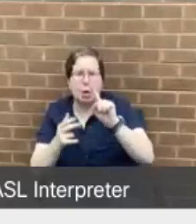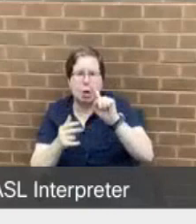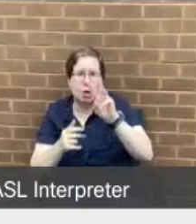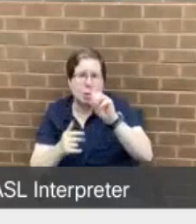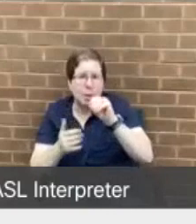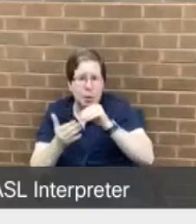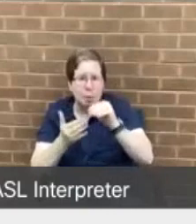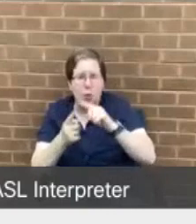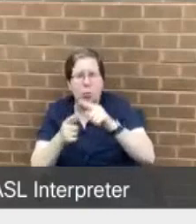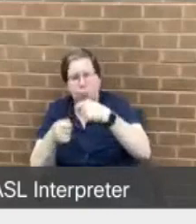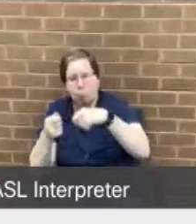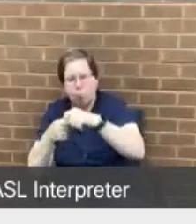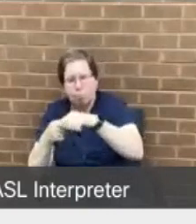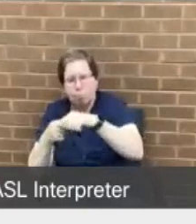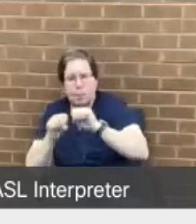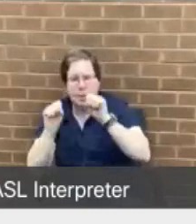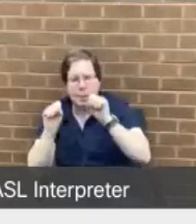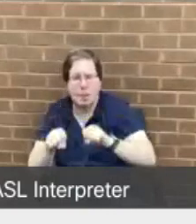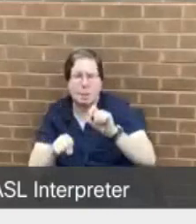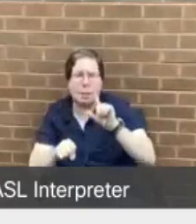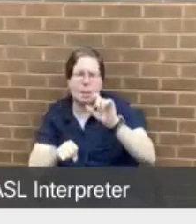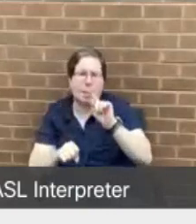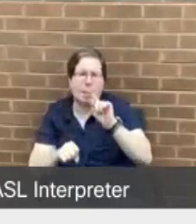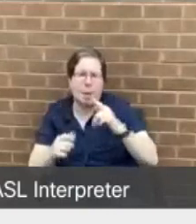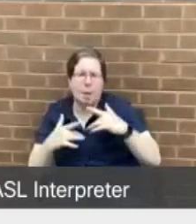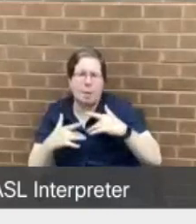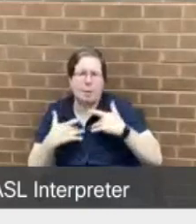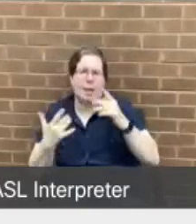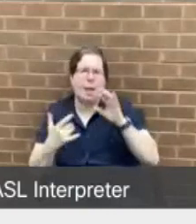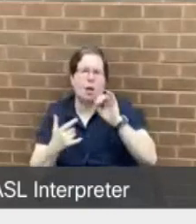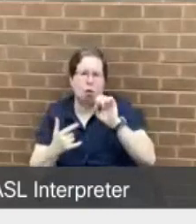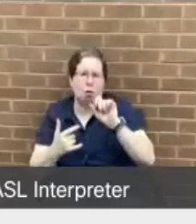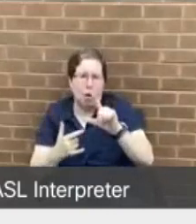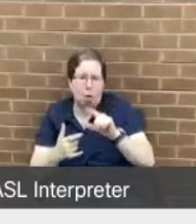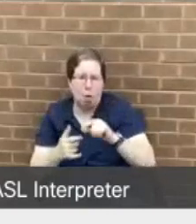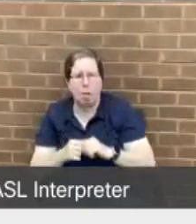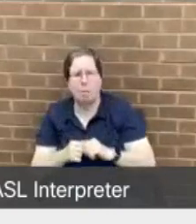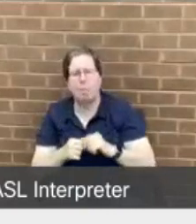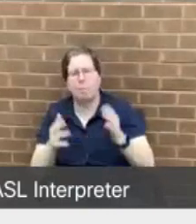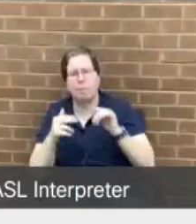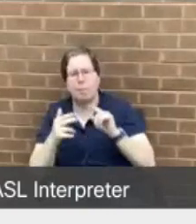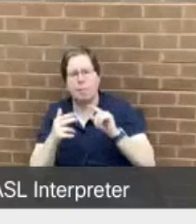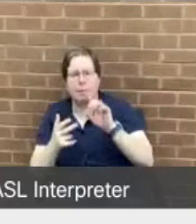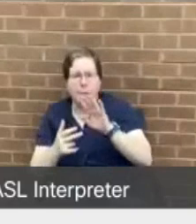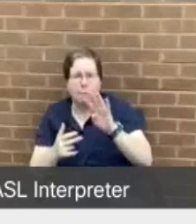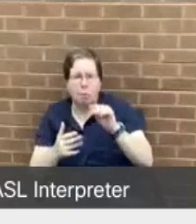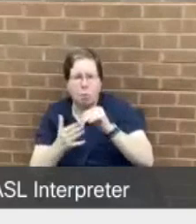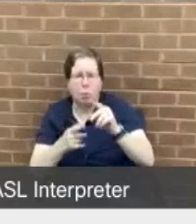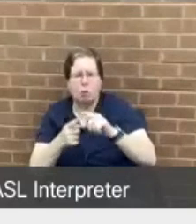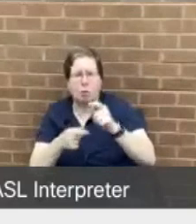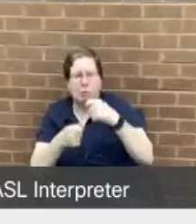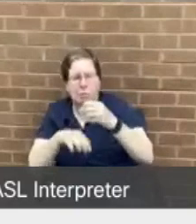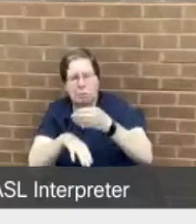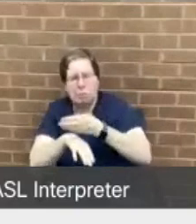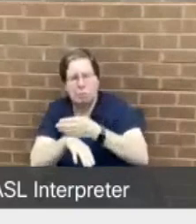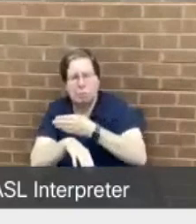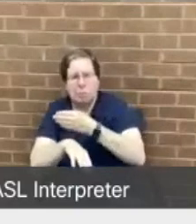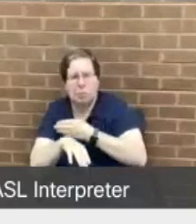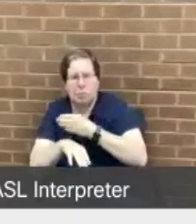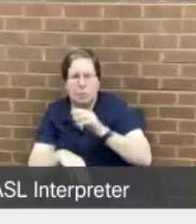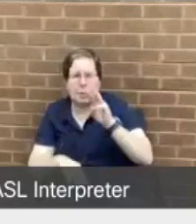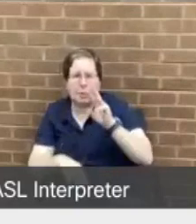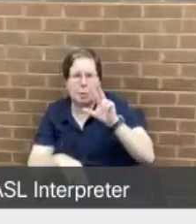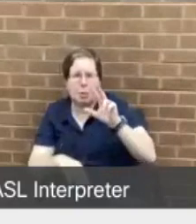million to overhaul major systems on our light rail trains to ensure reliable service, $54 million to overhaul 63 Mark III